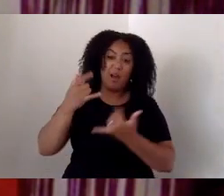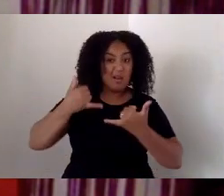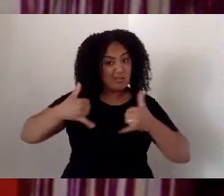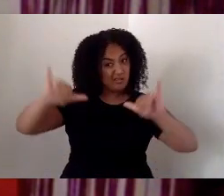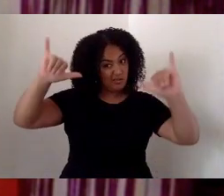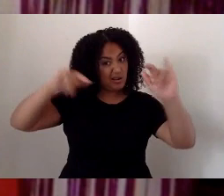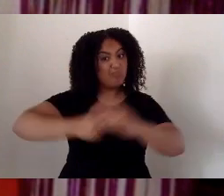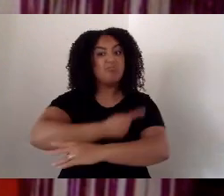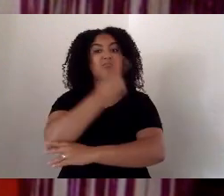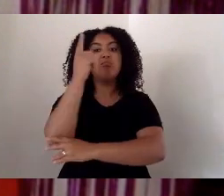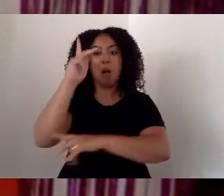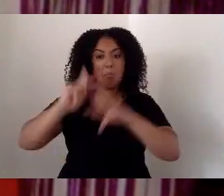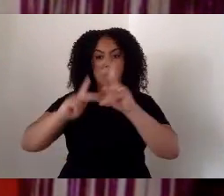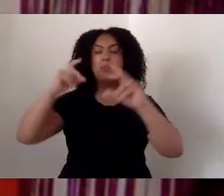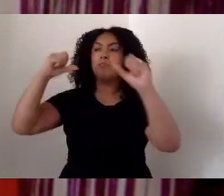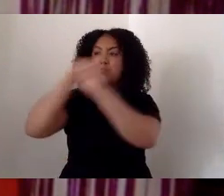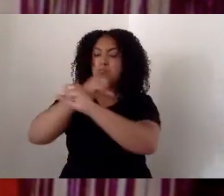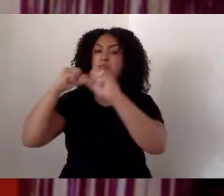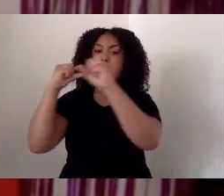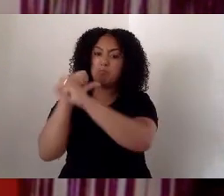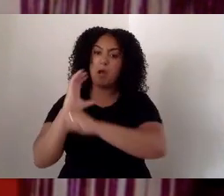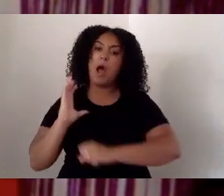today.